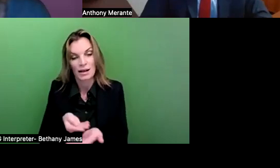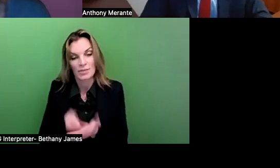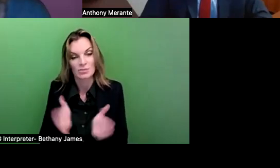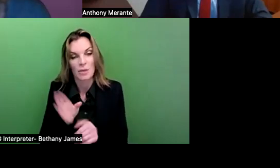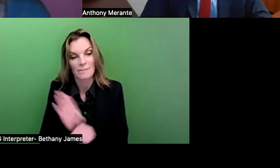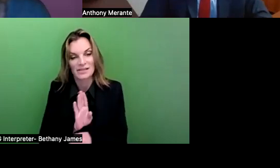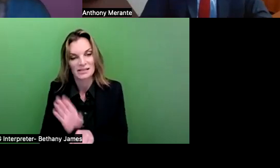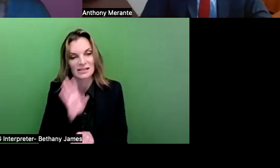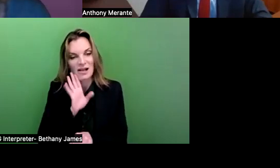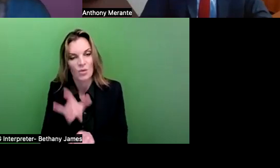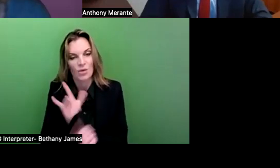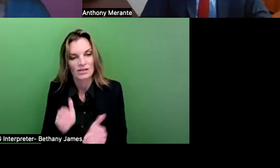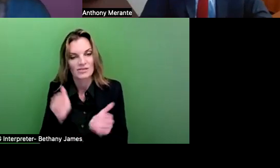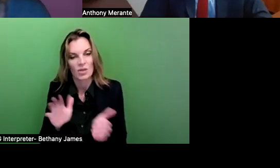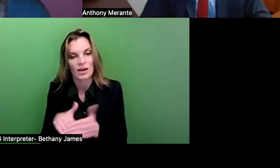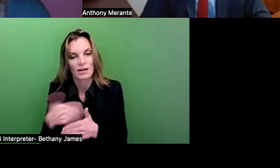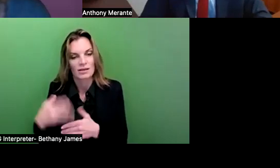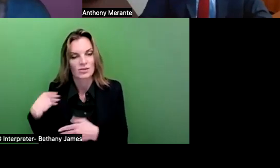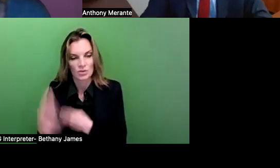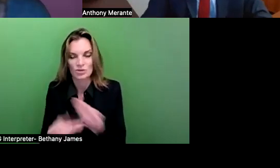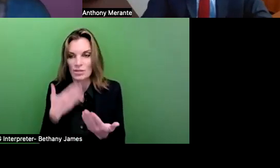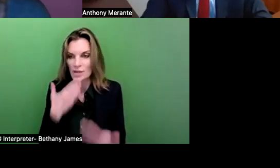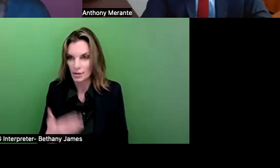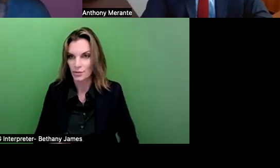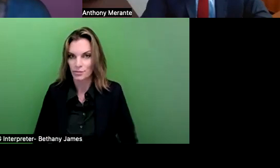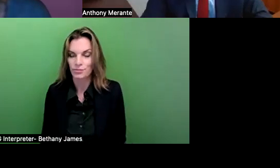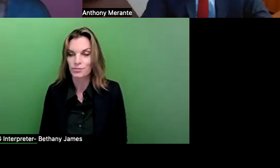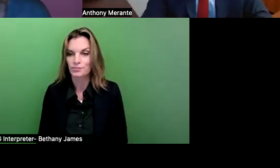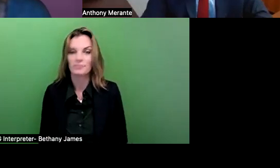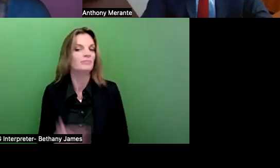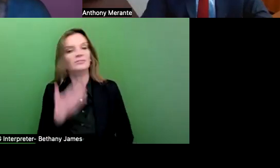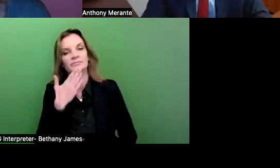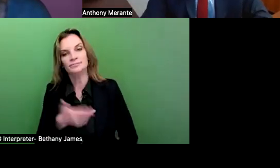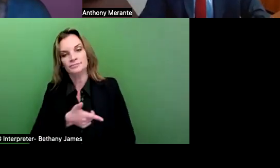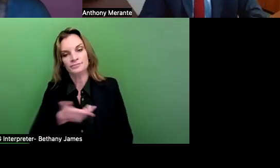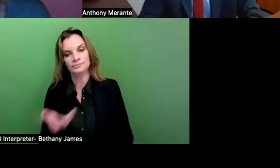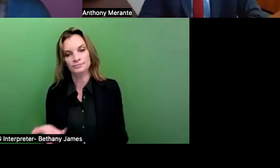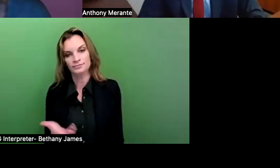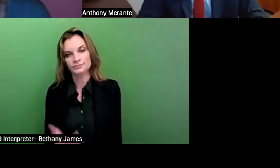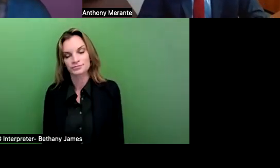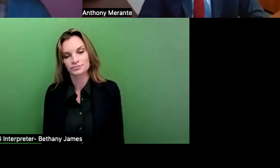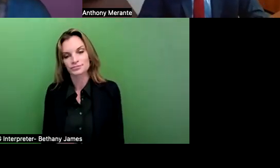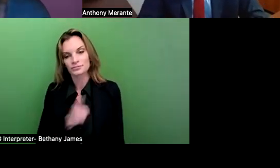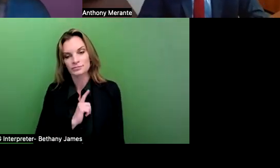businesses that will take us forward to the next generation. Thank you. Thank you. Mr. Spano. So how do we